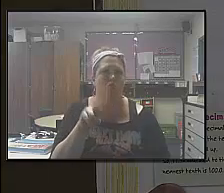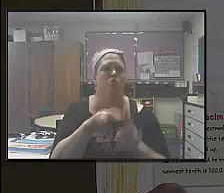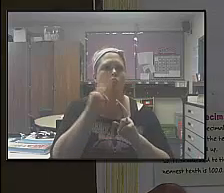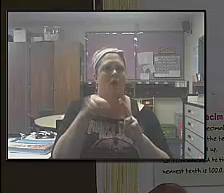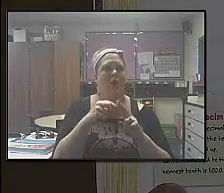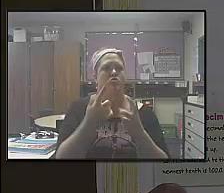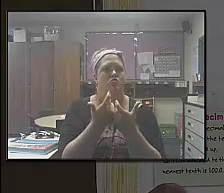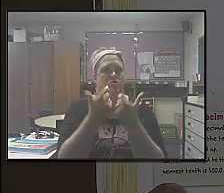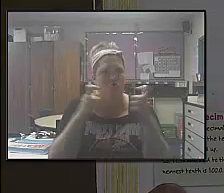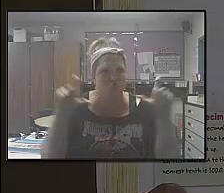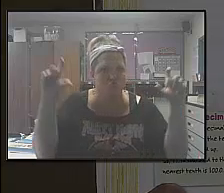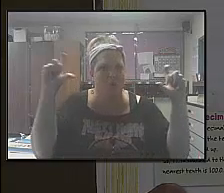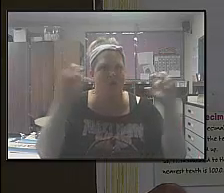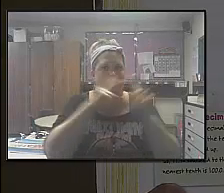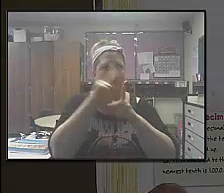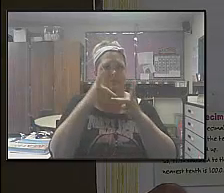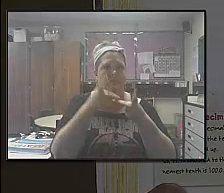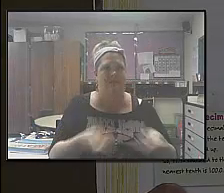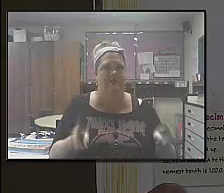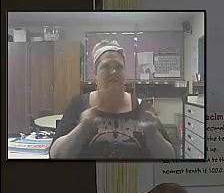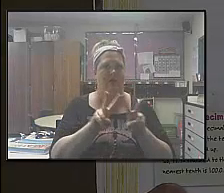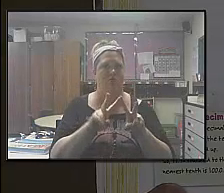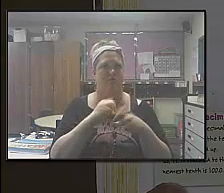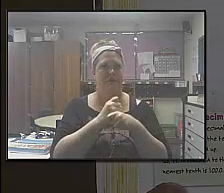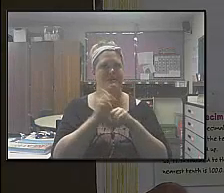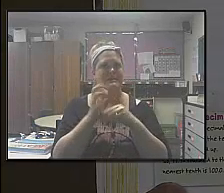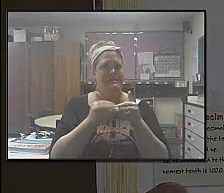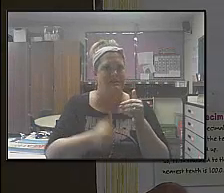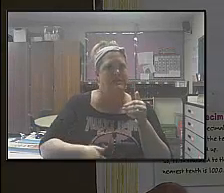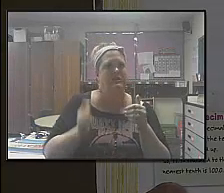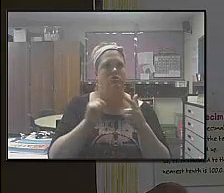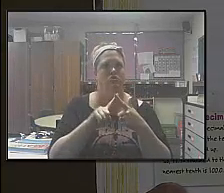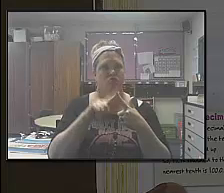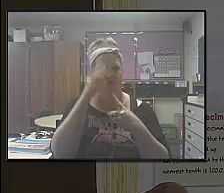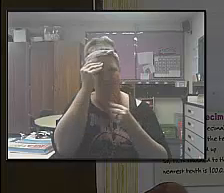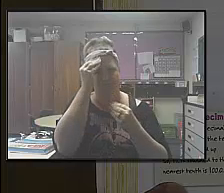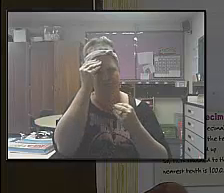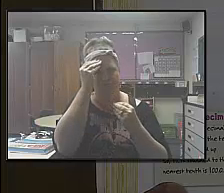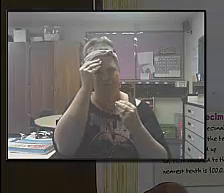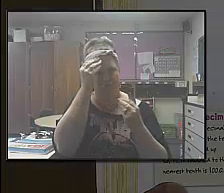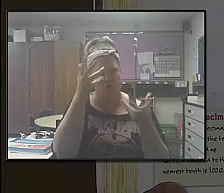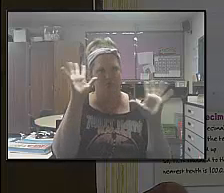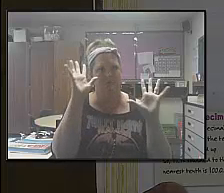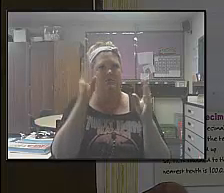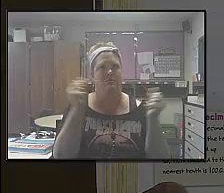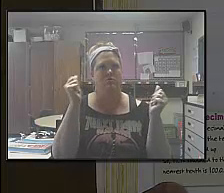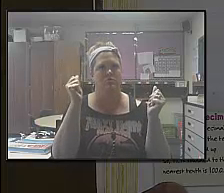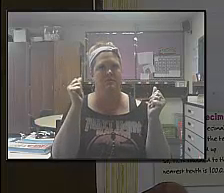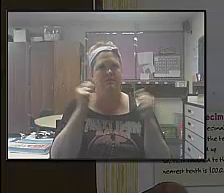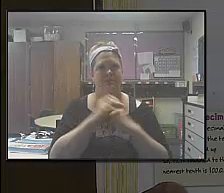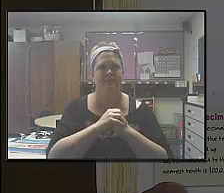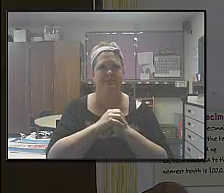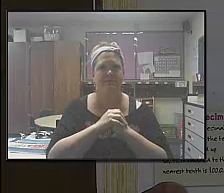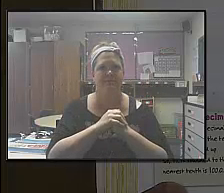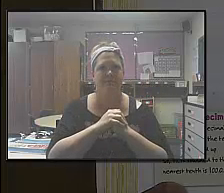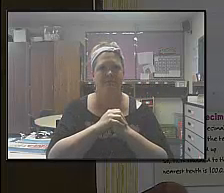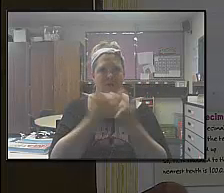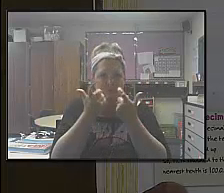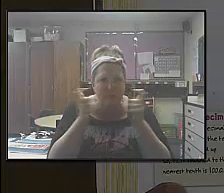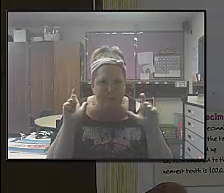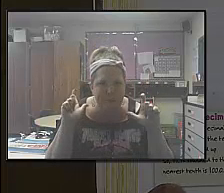Round to 7 is greatest 13. place value. Carry my 1. To make it easier Yeah, to I'm in the ones. mentally. Plus 4 is 13. Plus 1 is